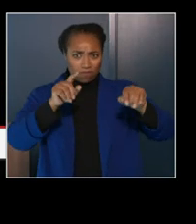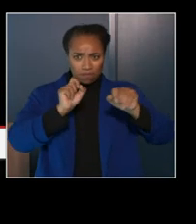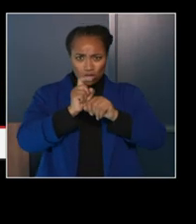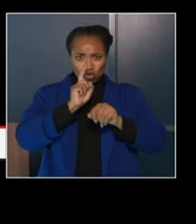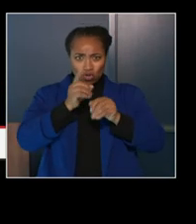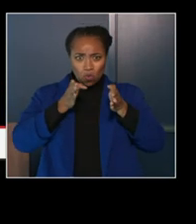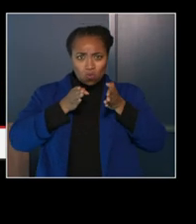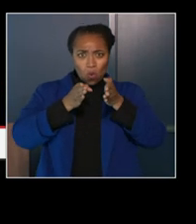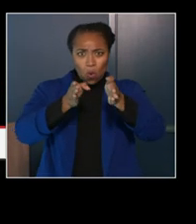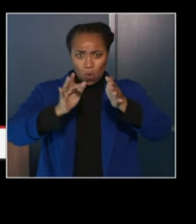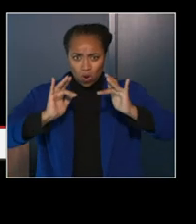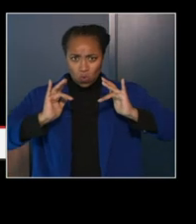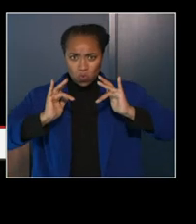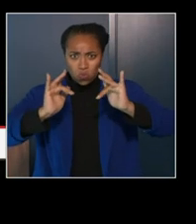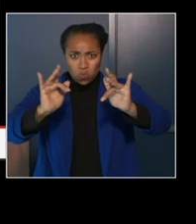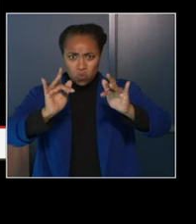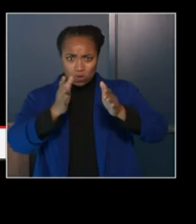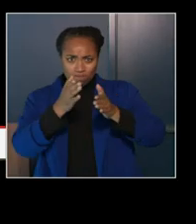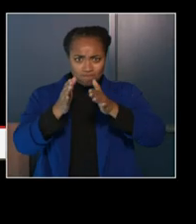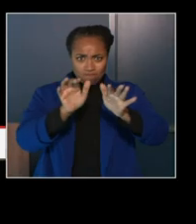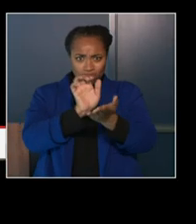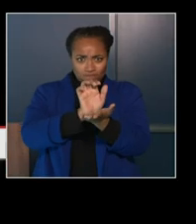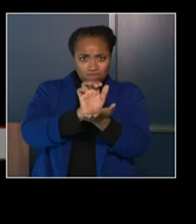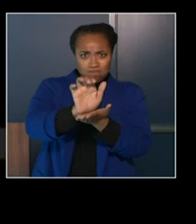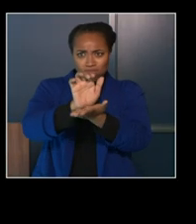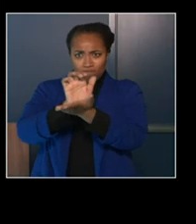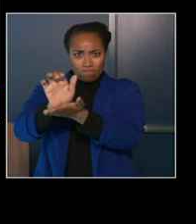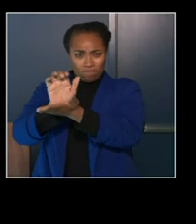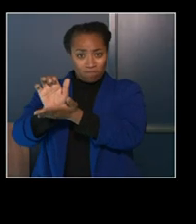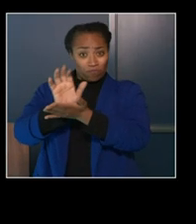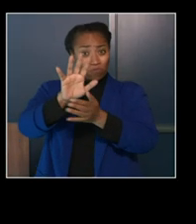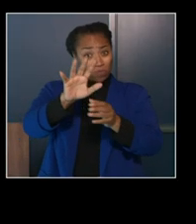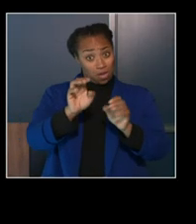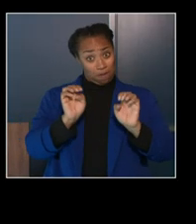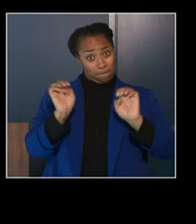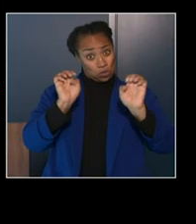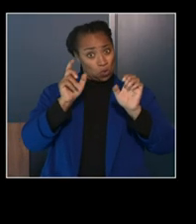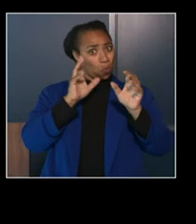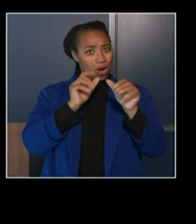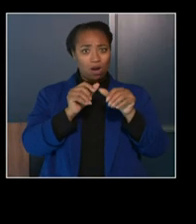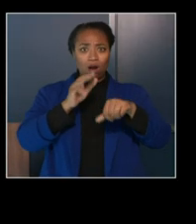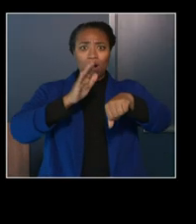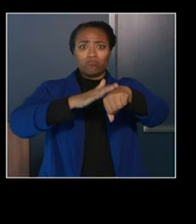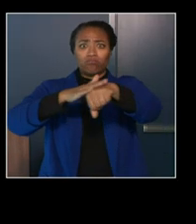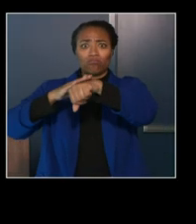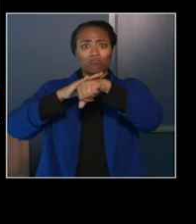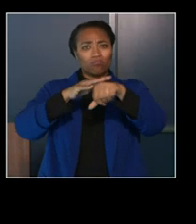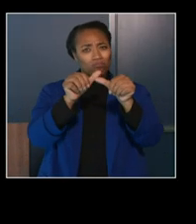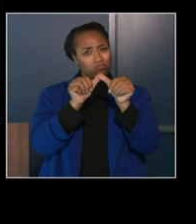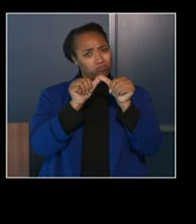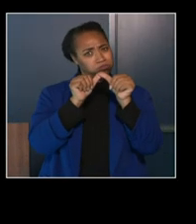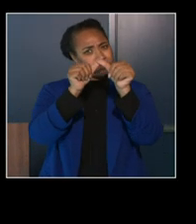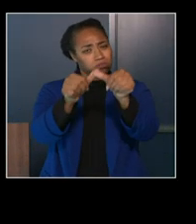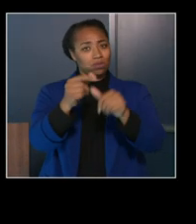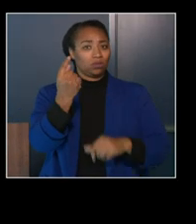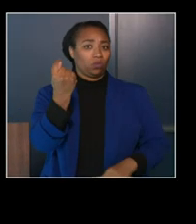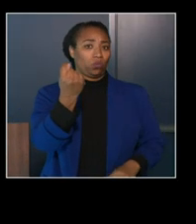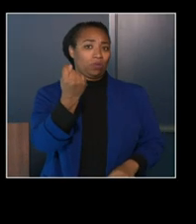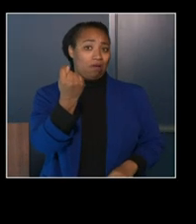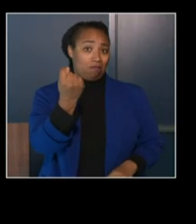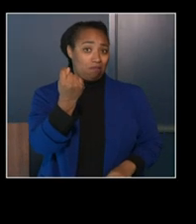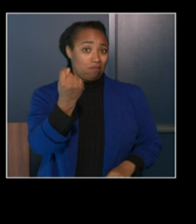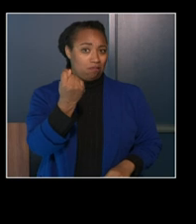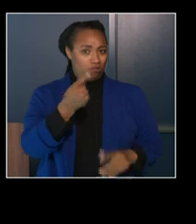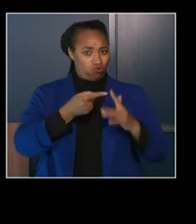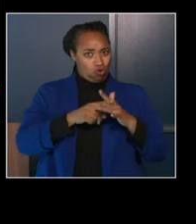will remain in effect through at least the end of the day on Tuesday. So people who have